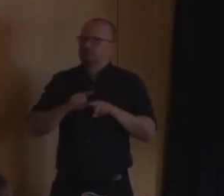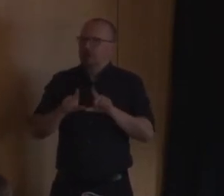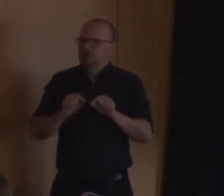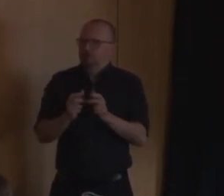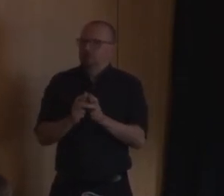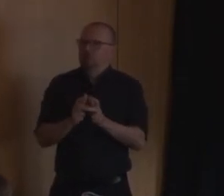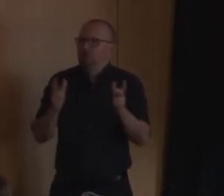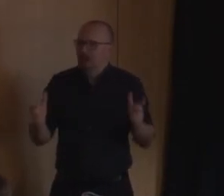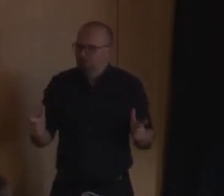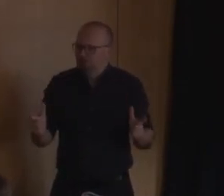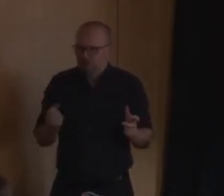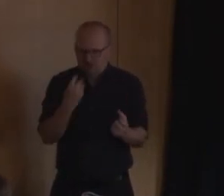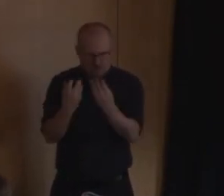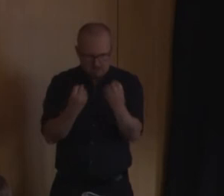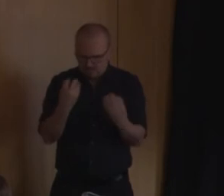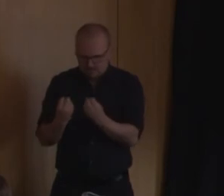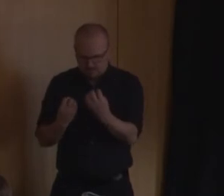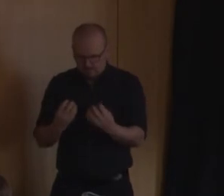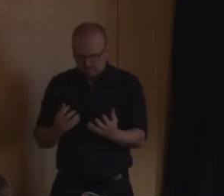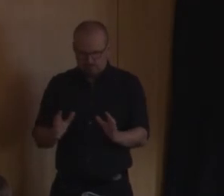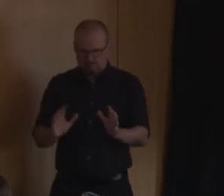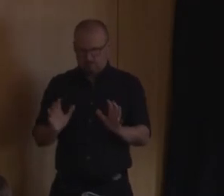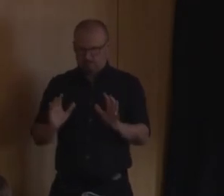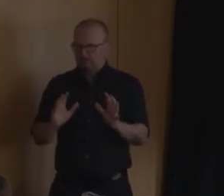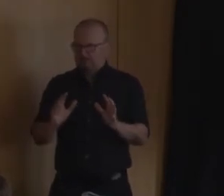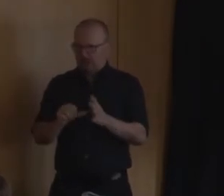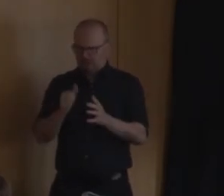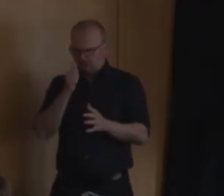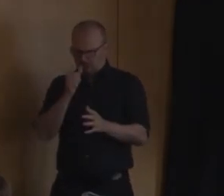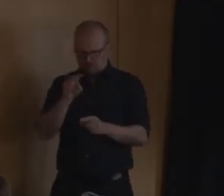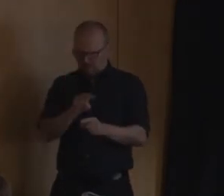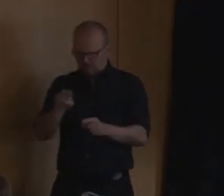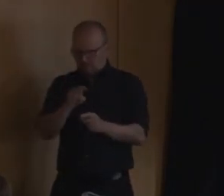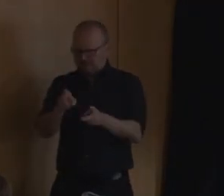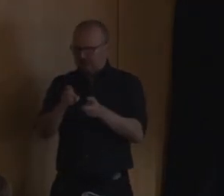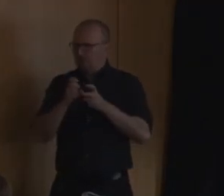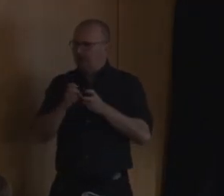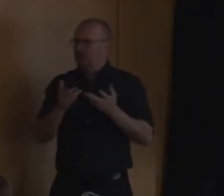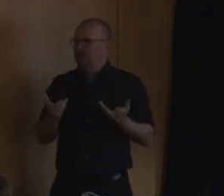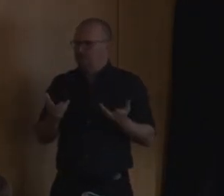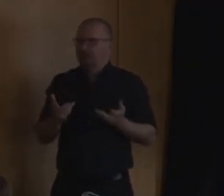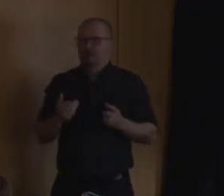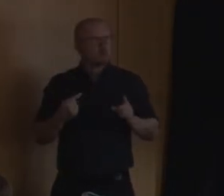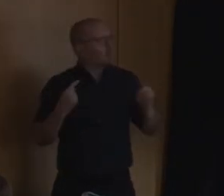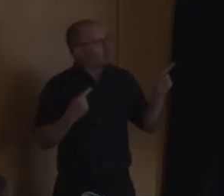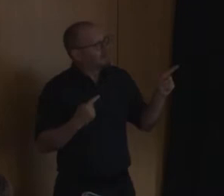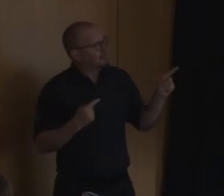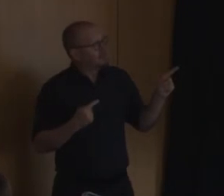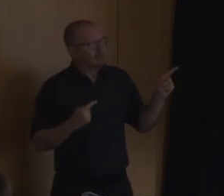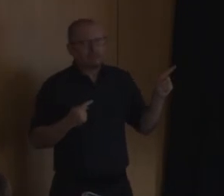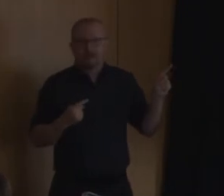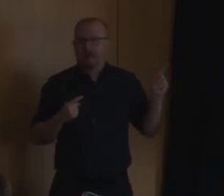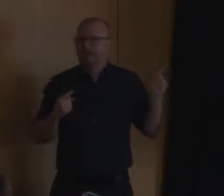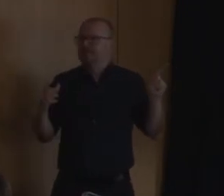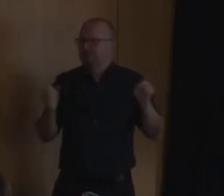very unclear what to take away. So my number one concern throughout was that. That's beige. It's meant to